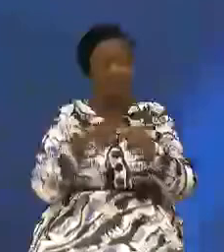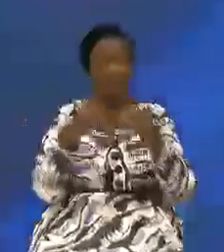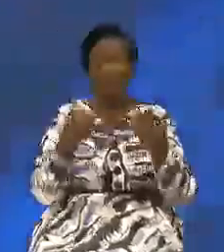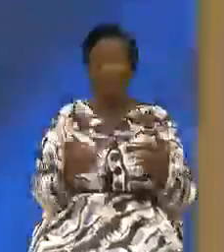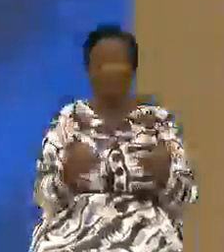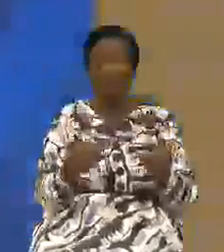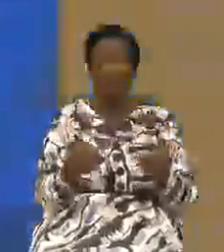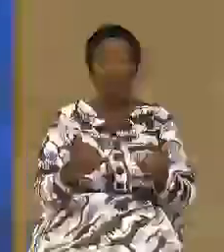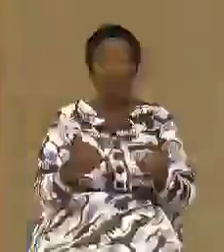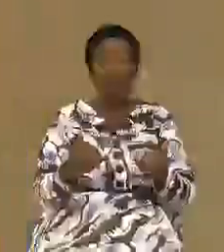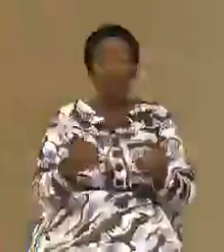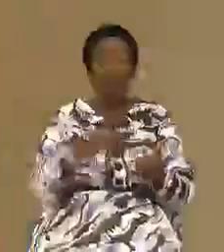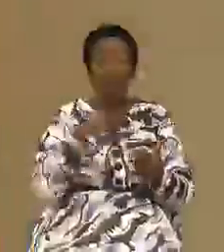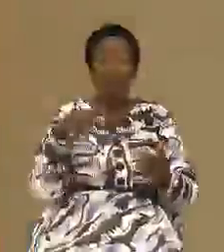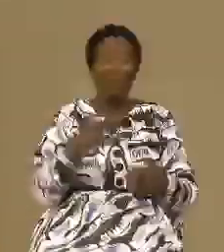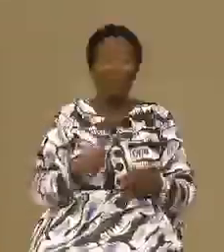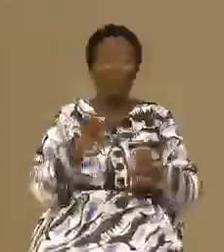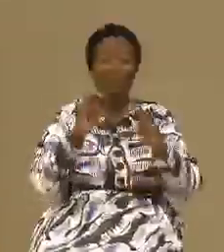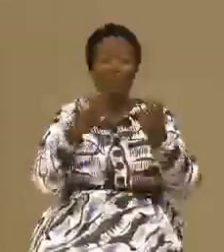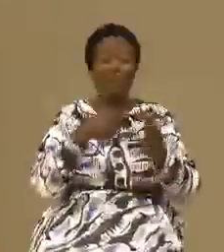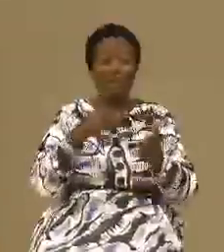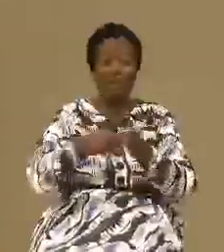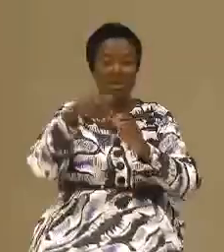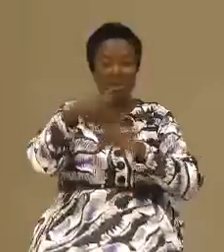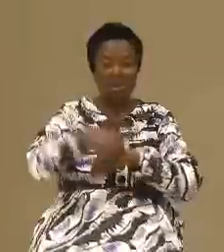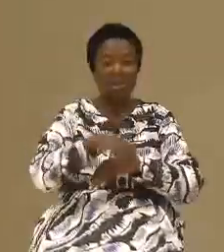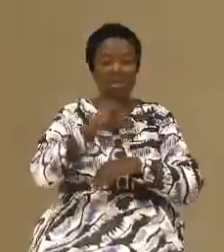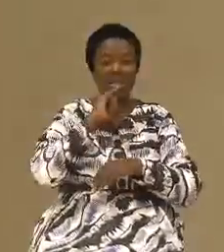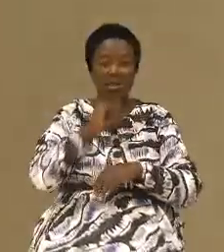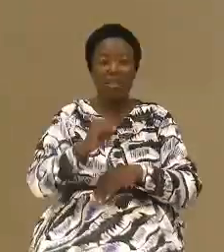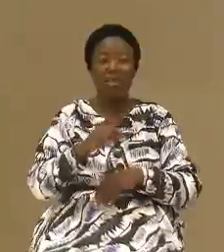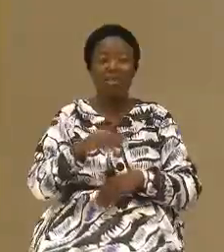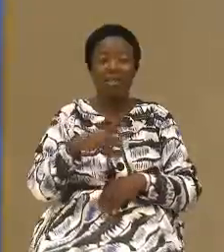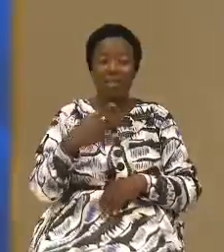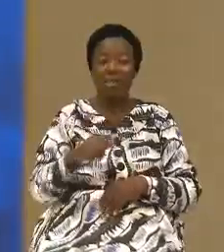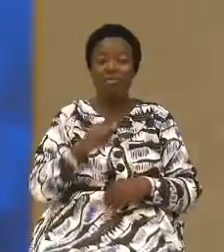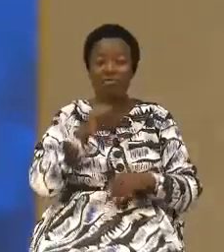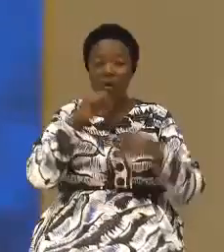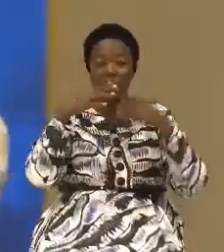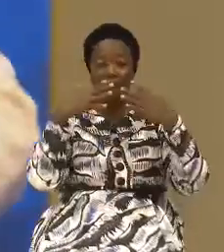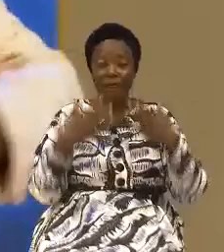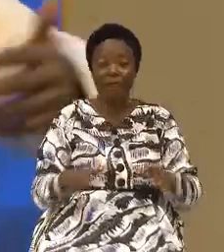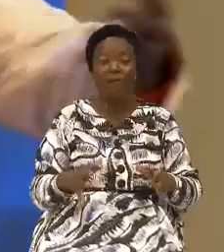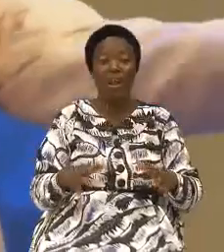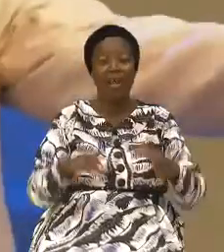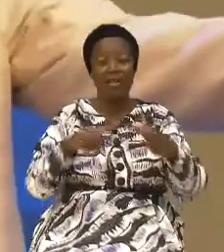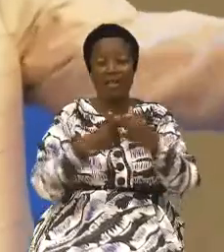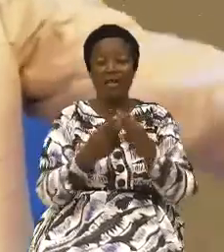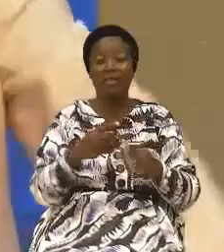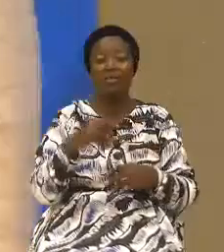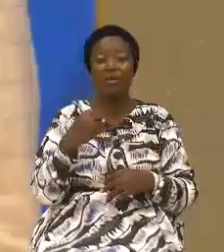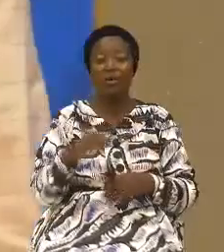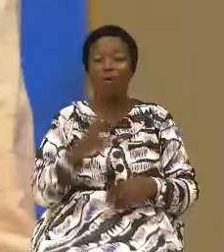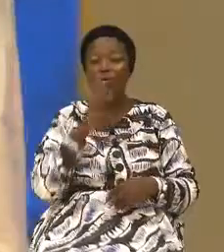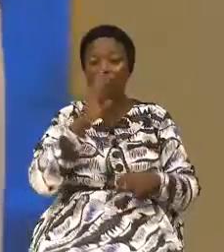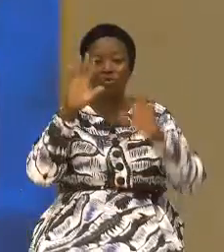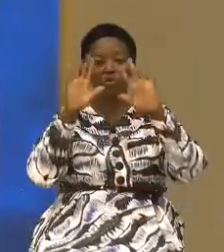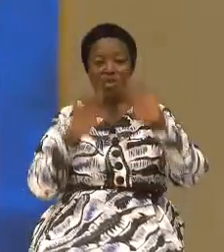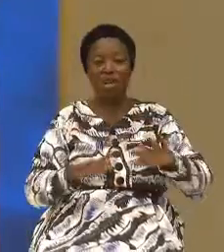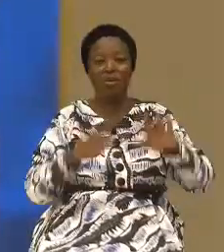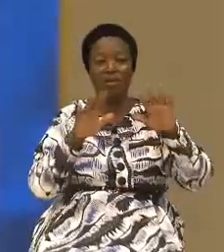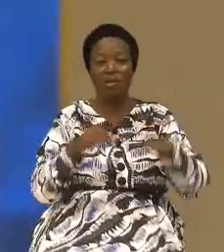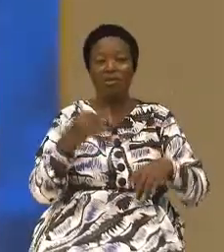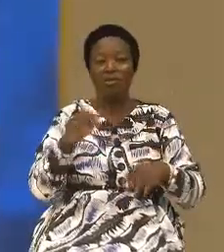topic tonight is the inexhaustible source of showers of